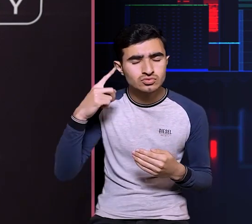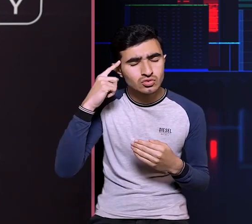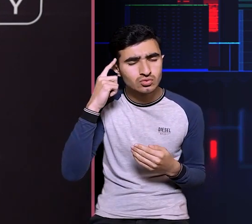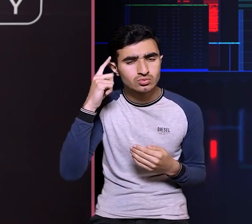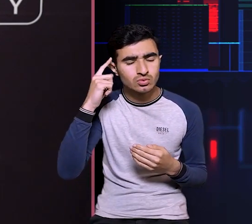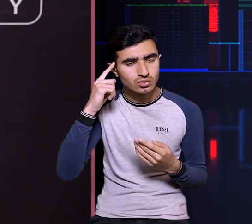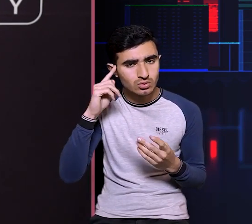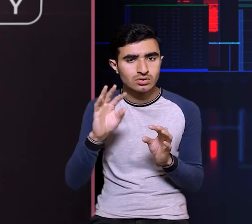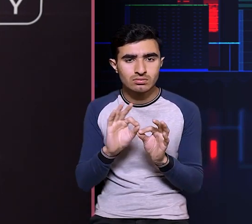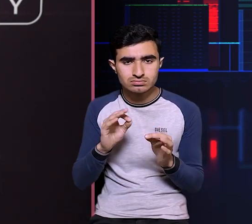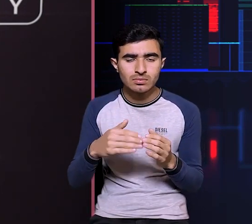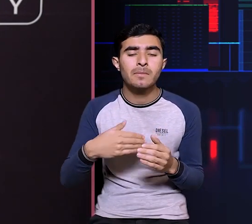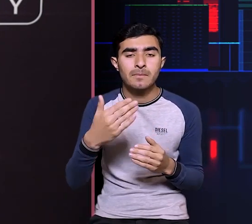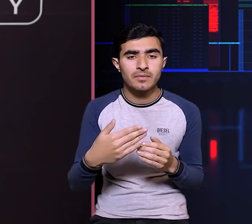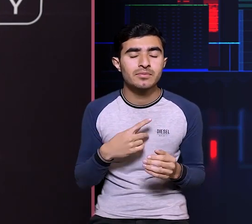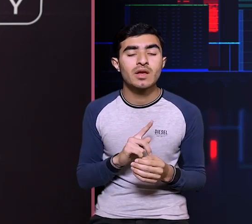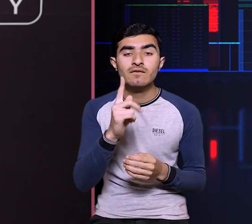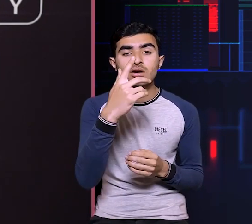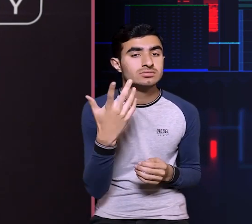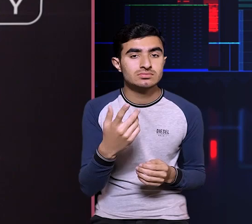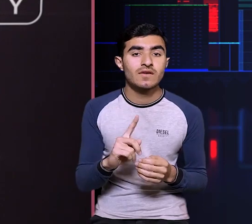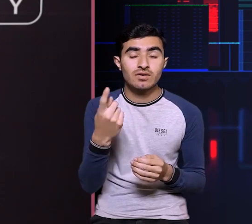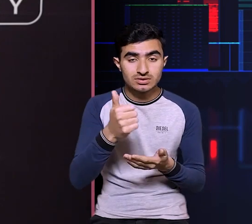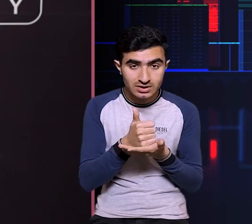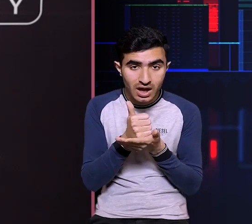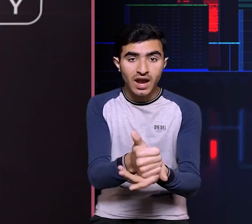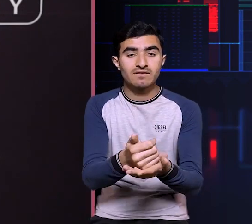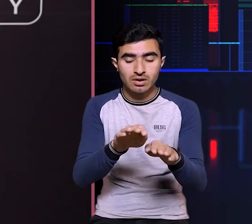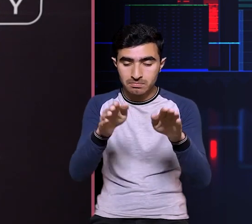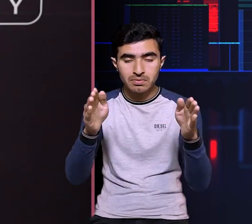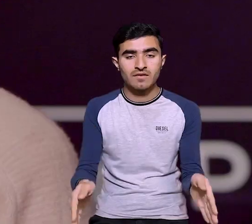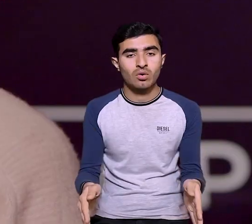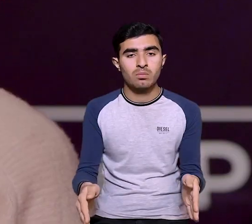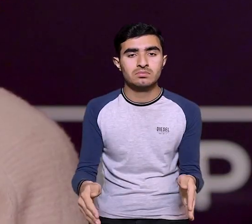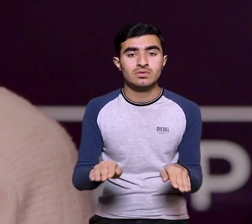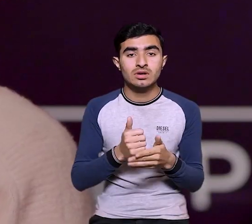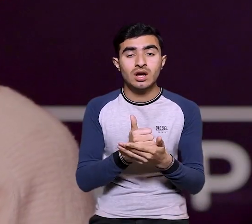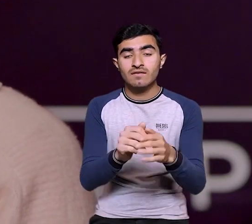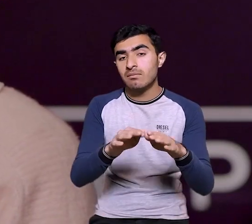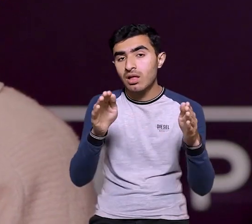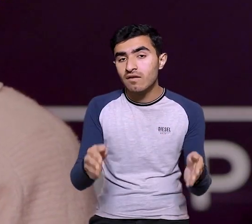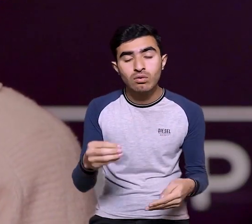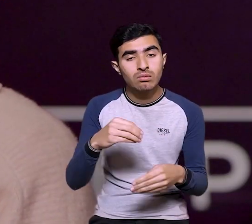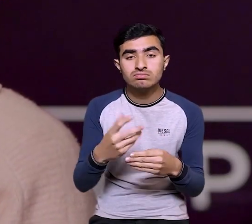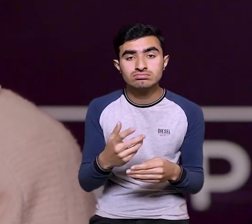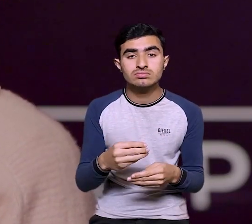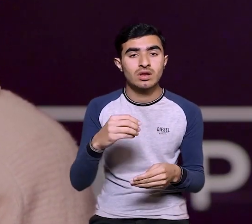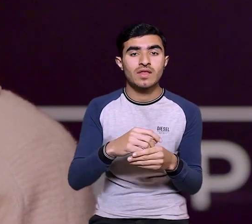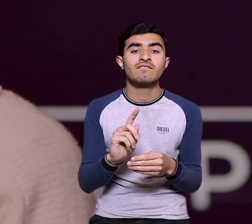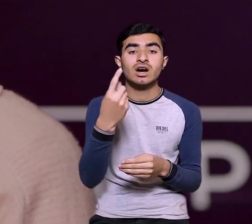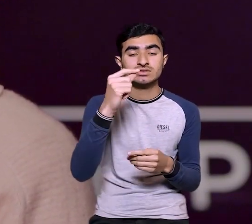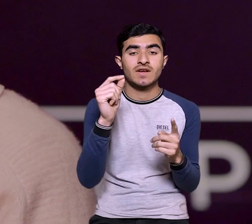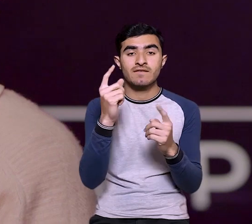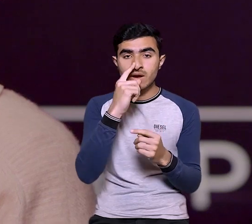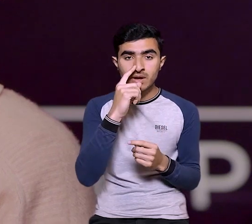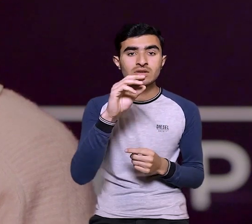first Women Chamber of Commerce and Industry came into existence. But this was not an easy job. Making a chamber was very